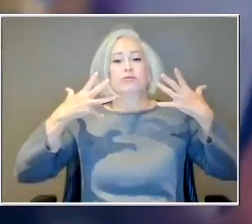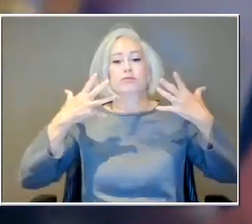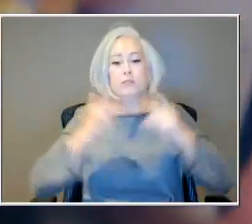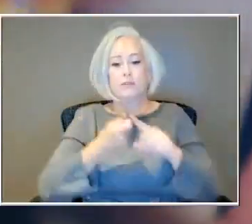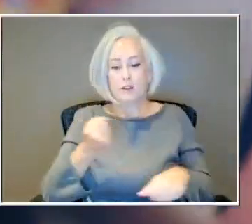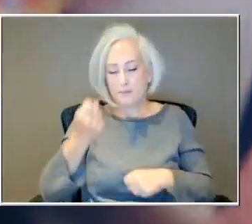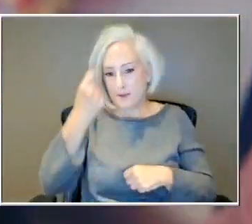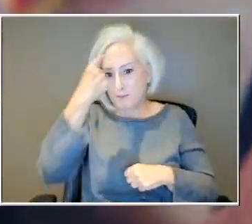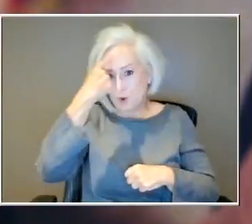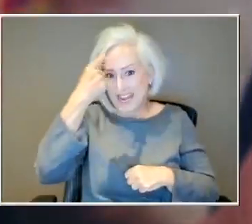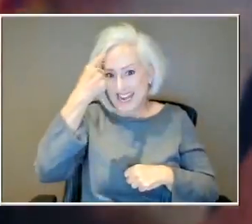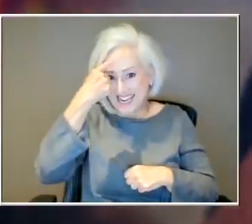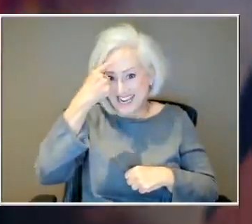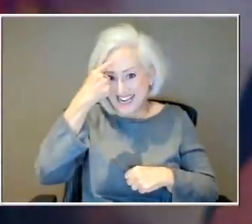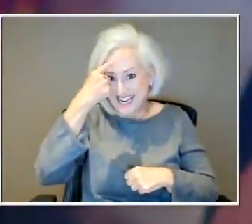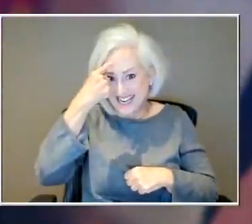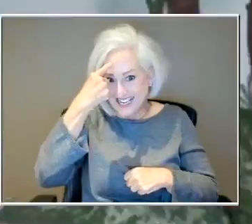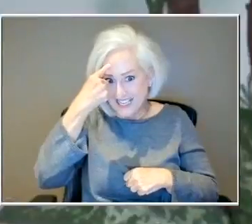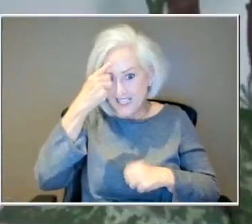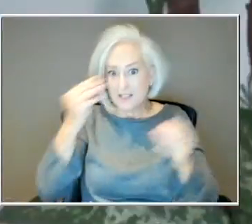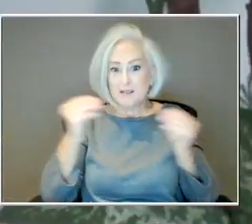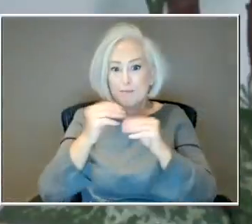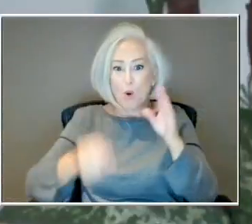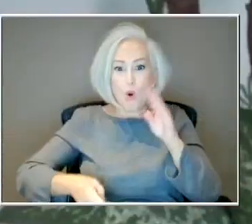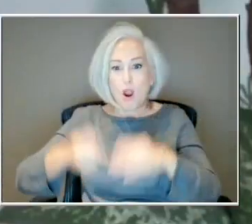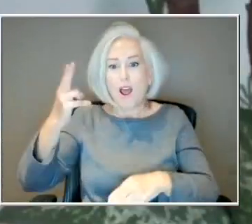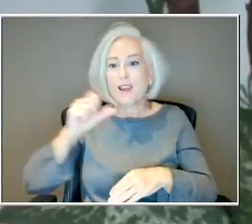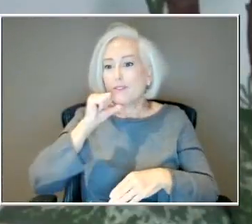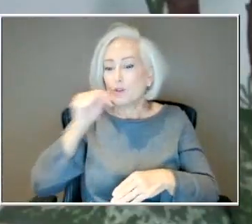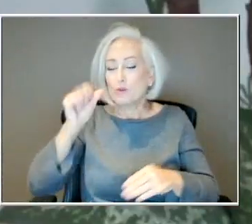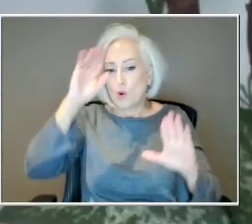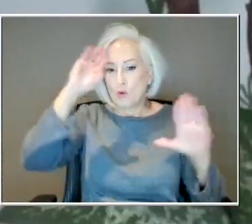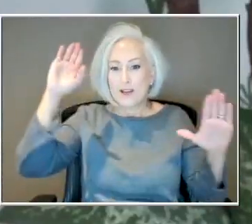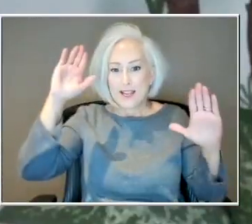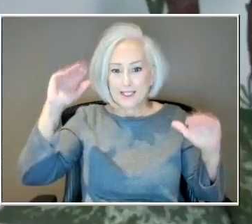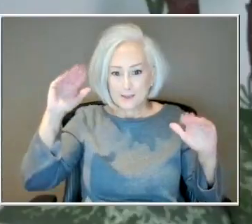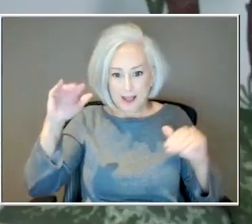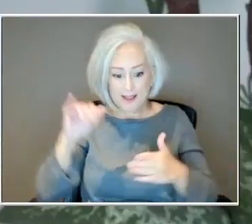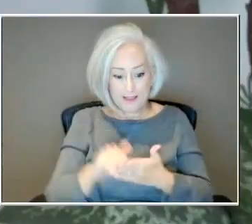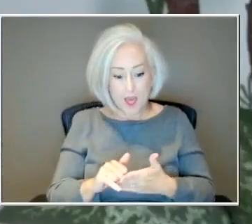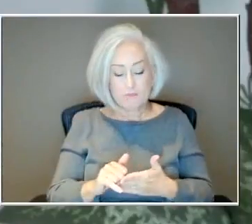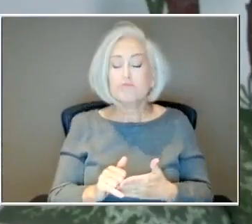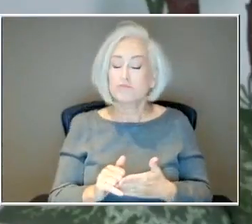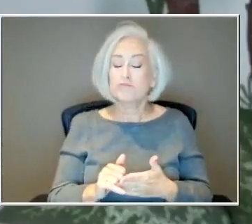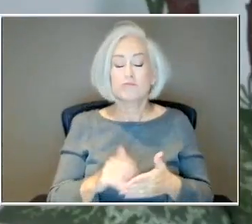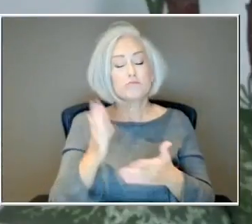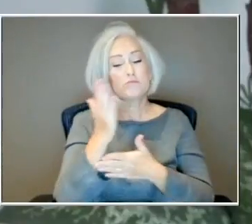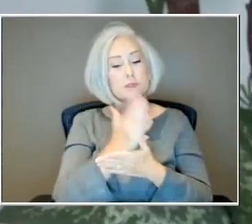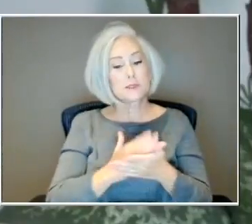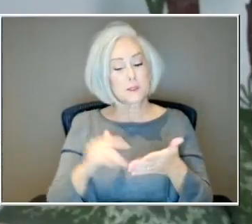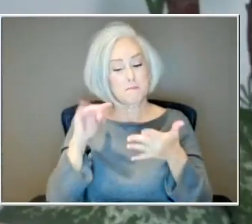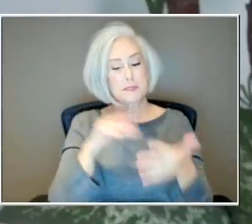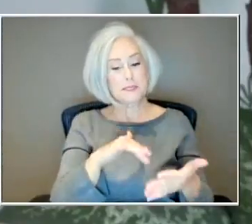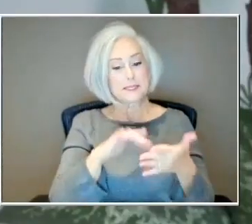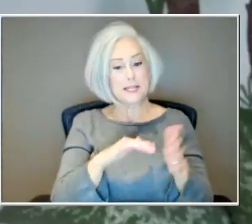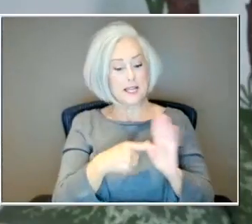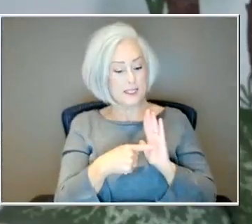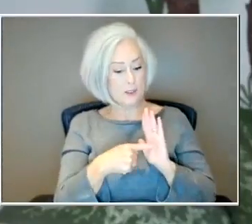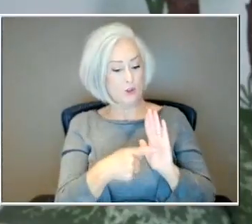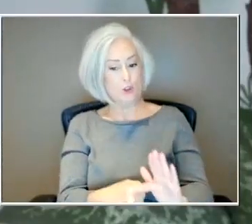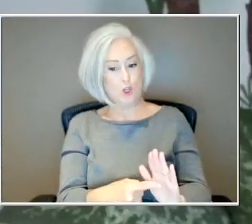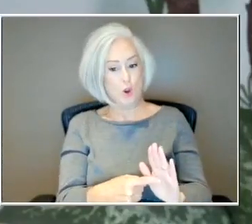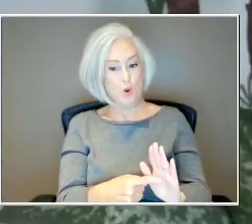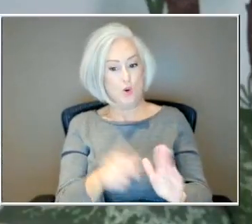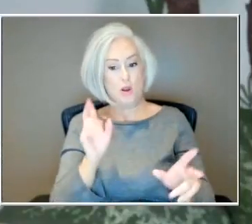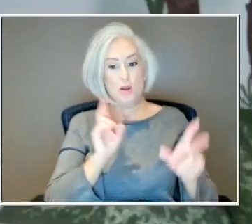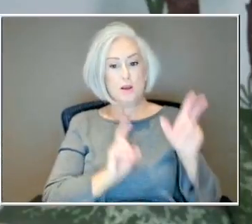much higher if something is not quite anticipated. They have done some studies that show that people that do high